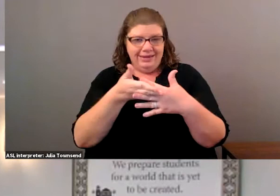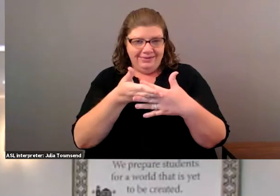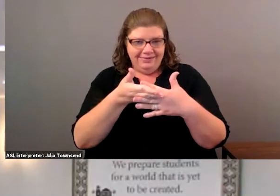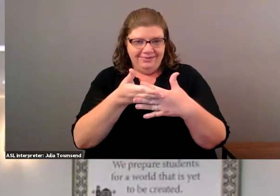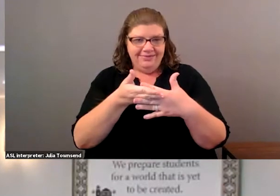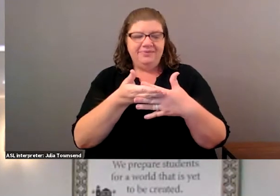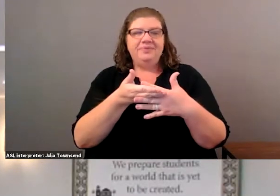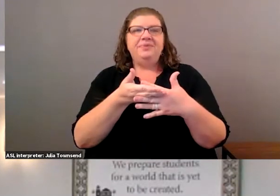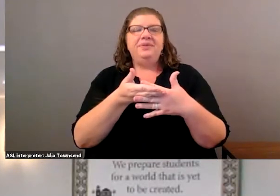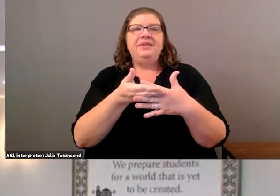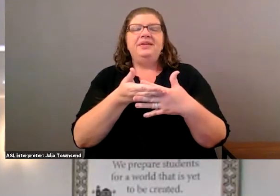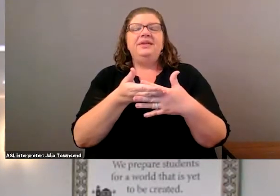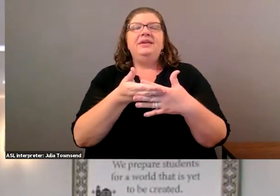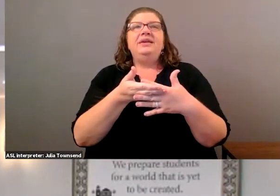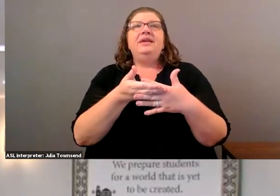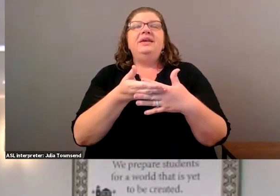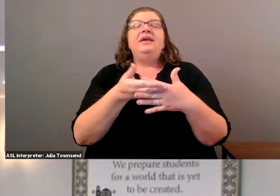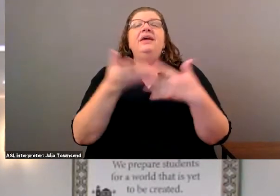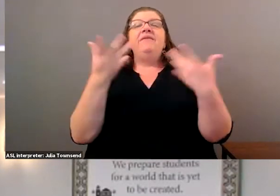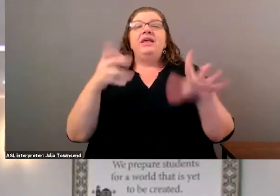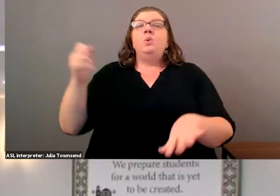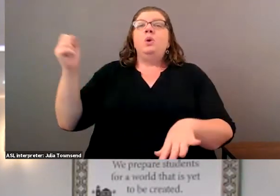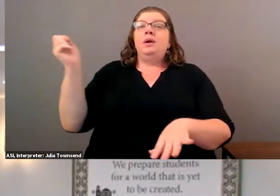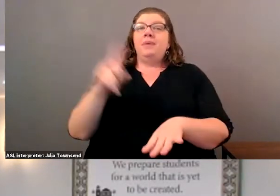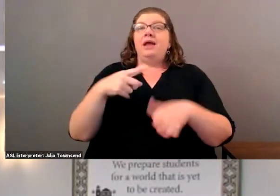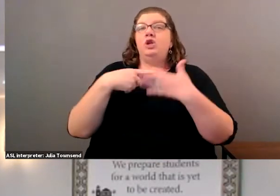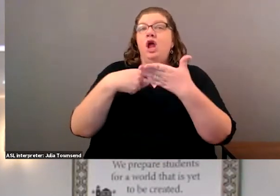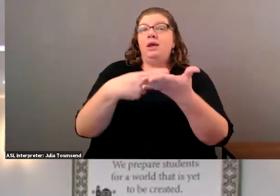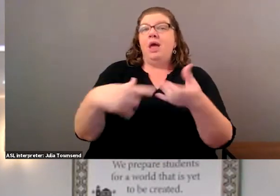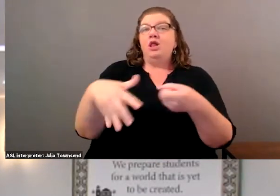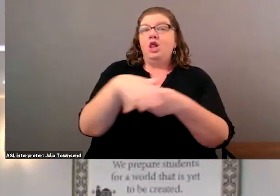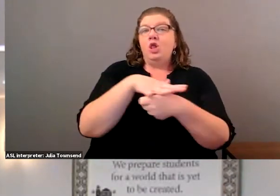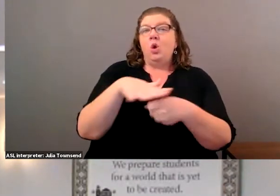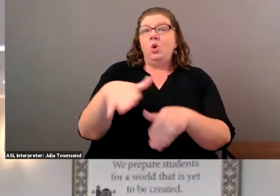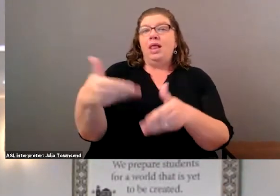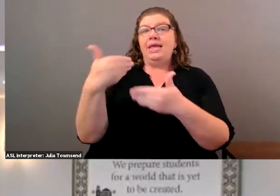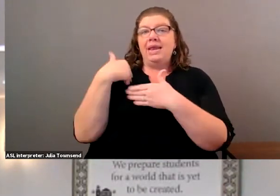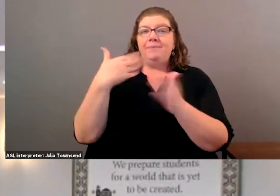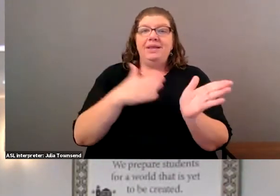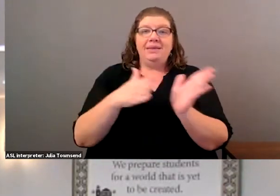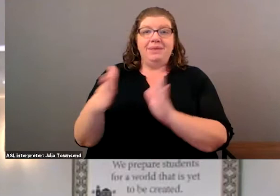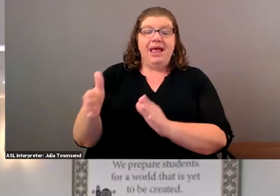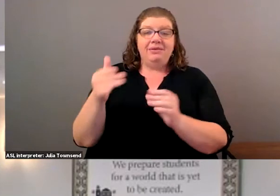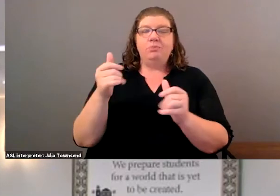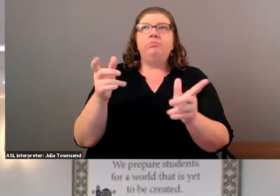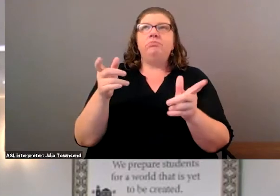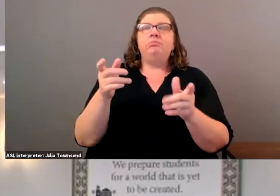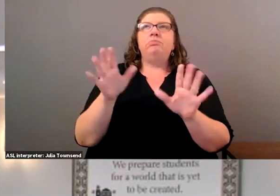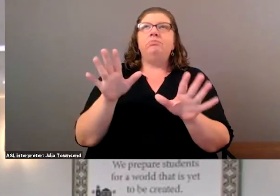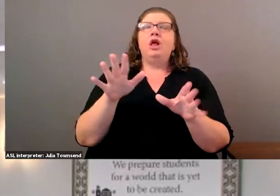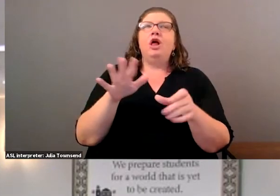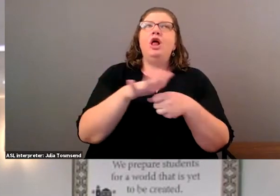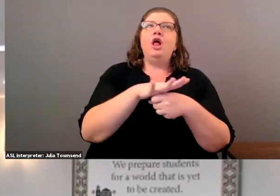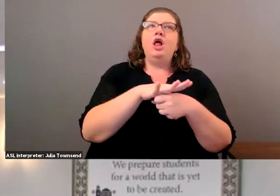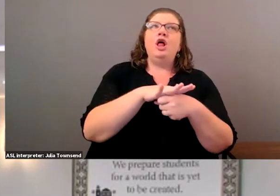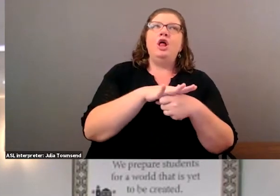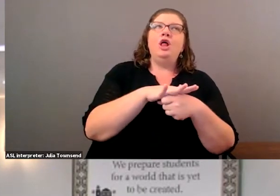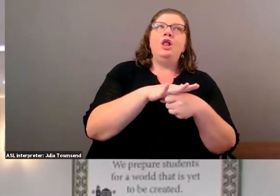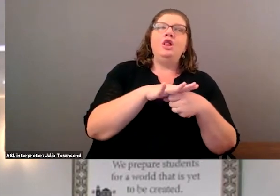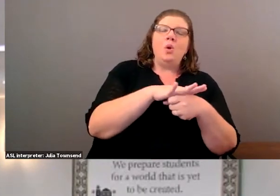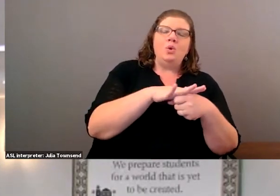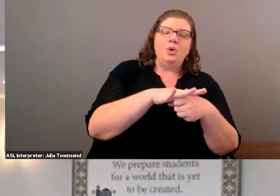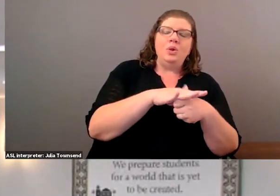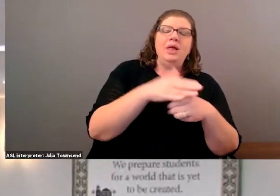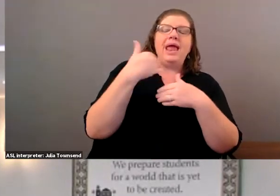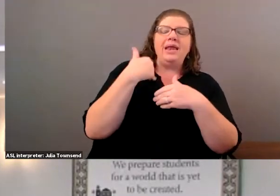break and come back to talk about the local accountability plan. Accountability plan with Mr. Vance.